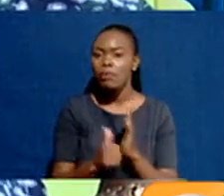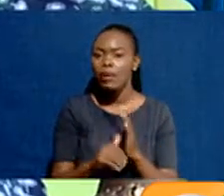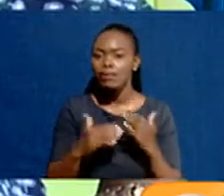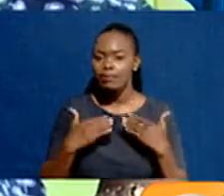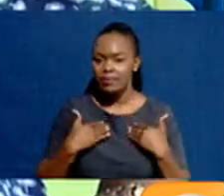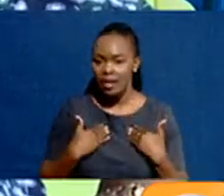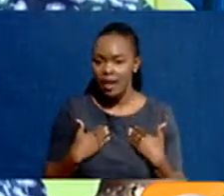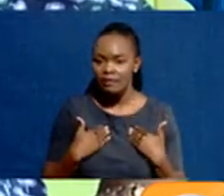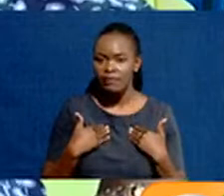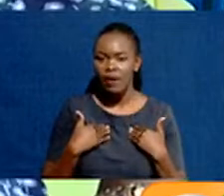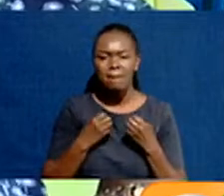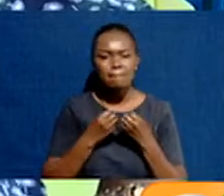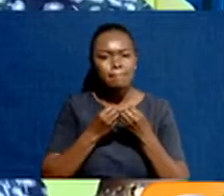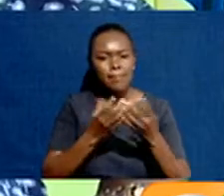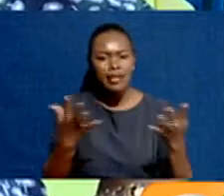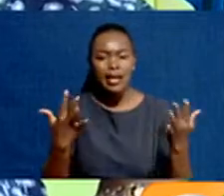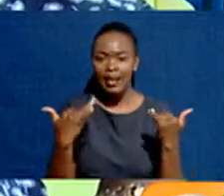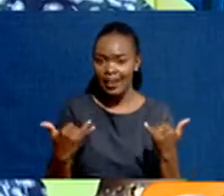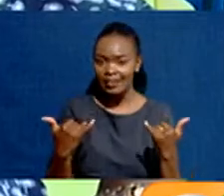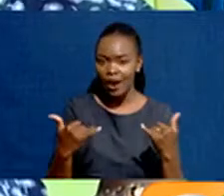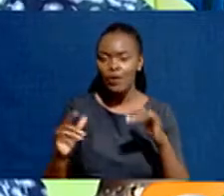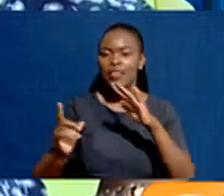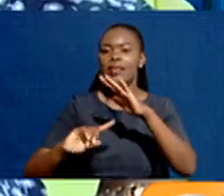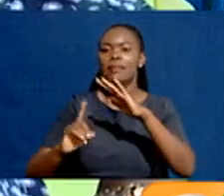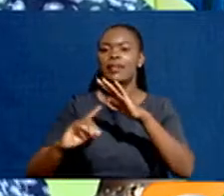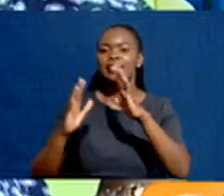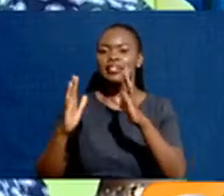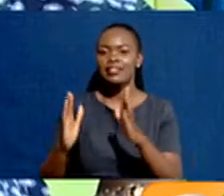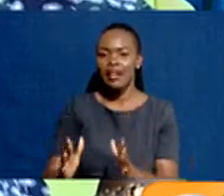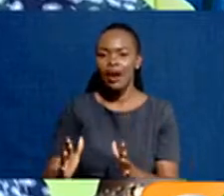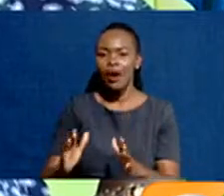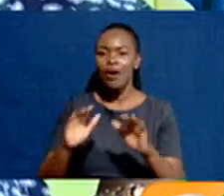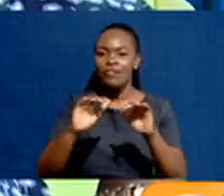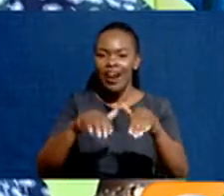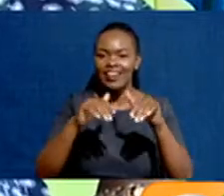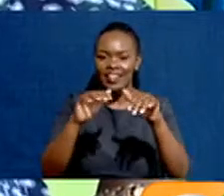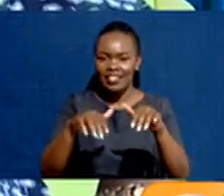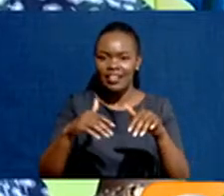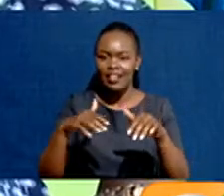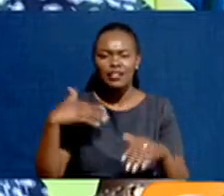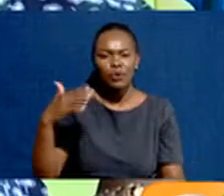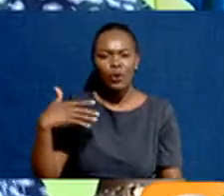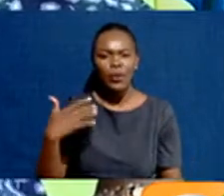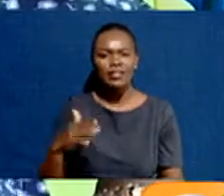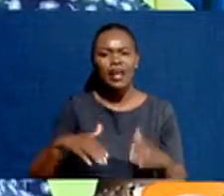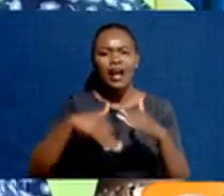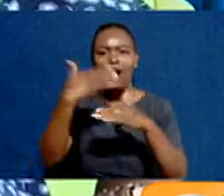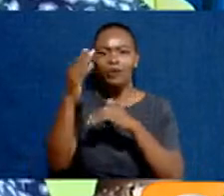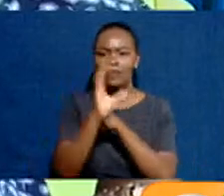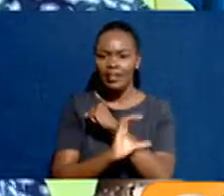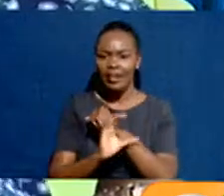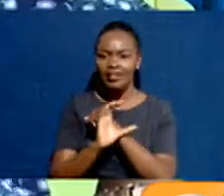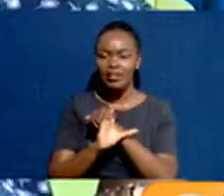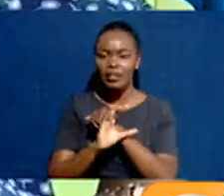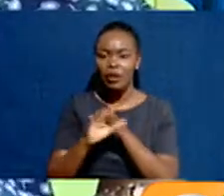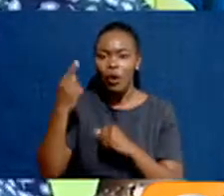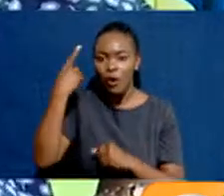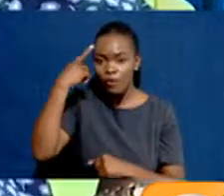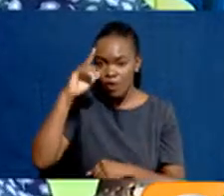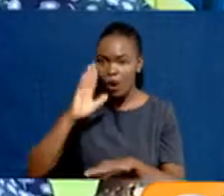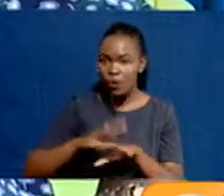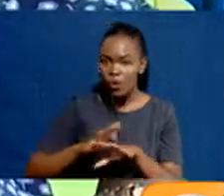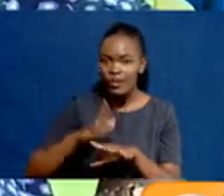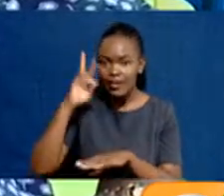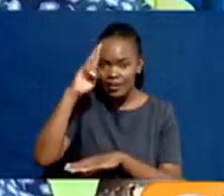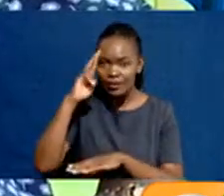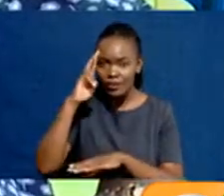We have found, like now, the Minister of Agriculture is always out of the country for a good reason. Looking for maize.